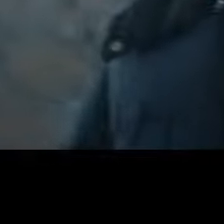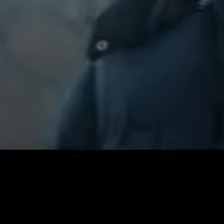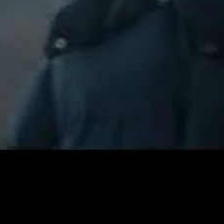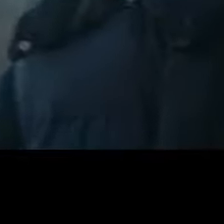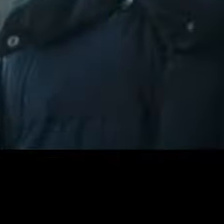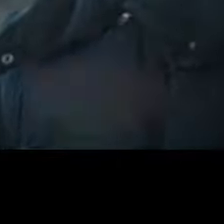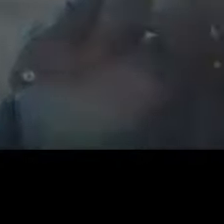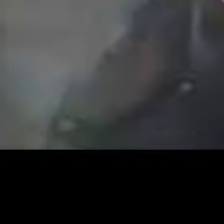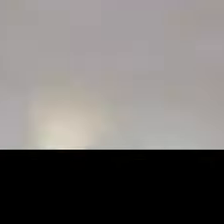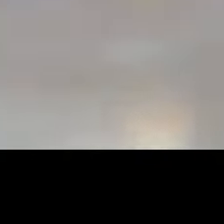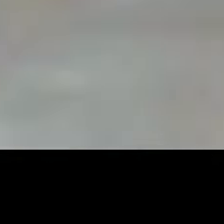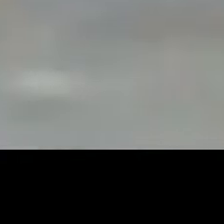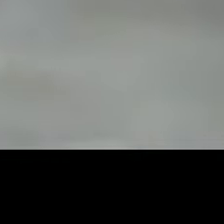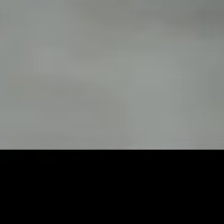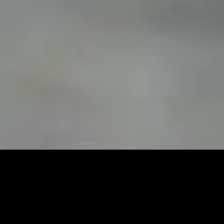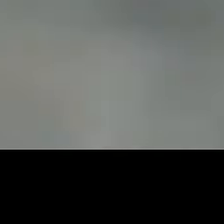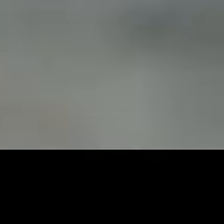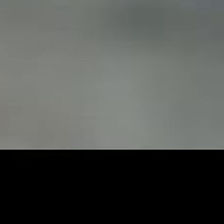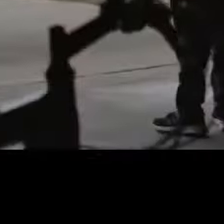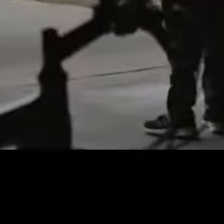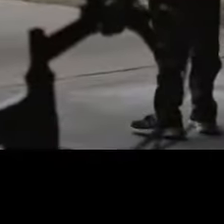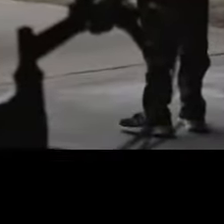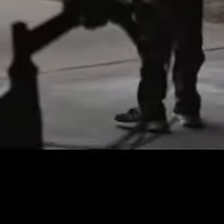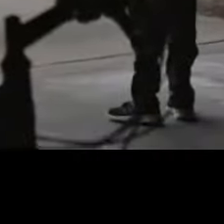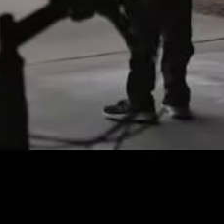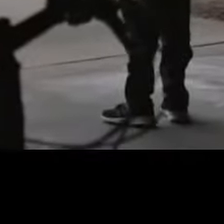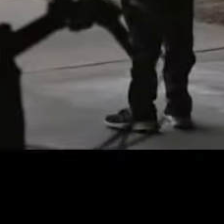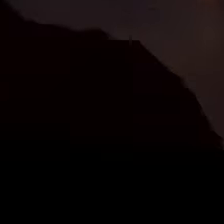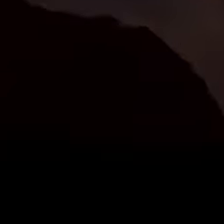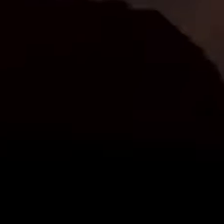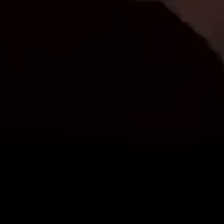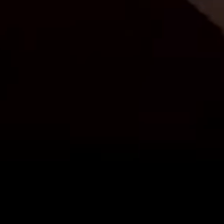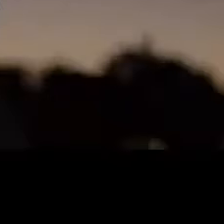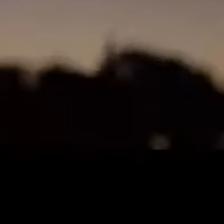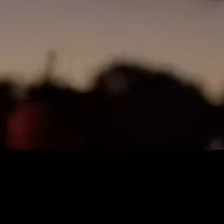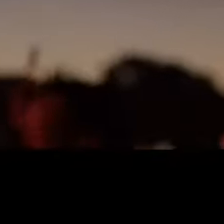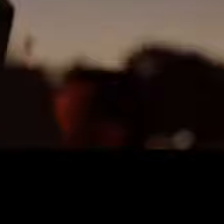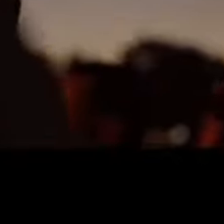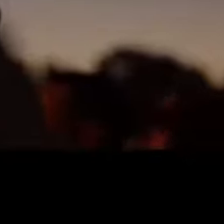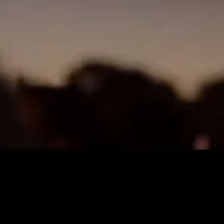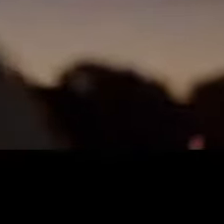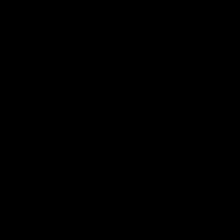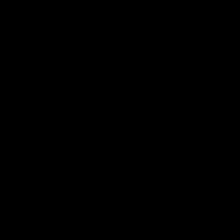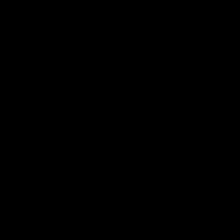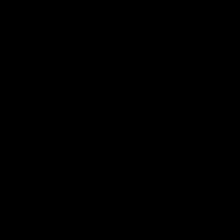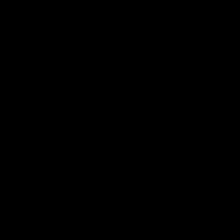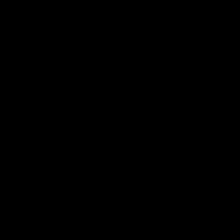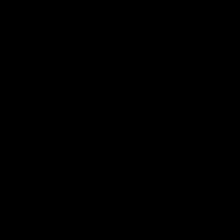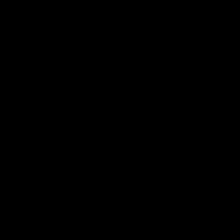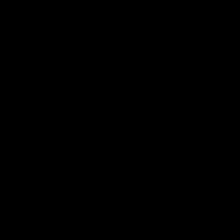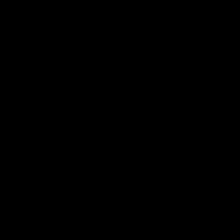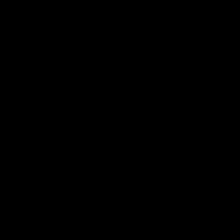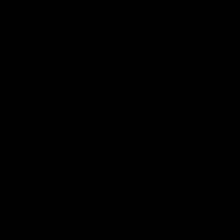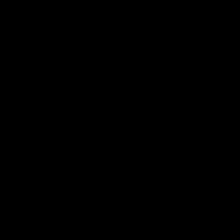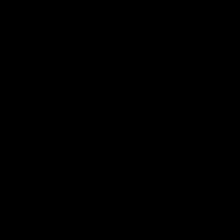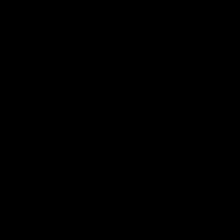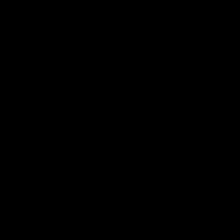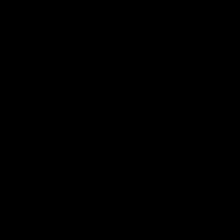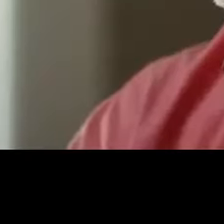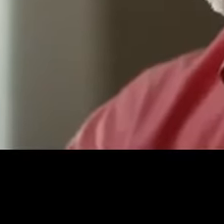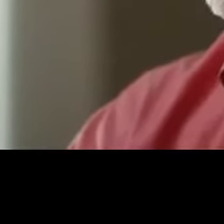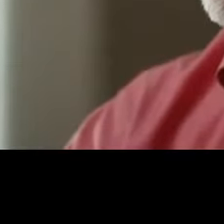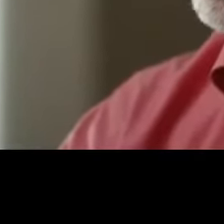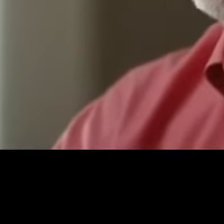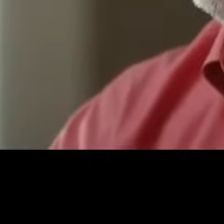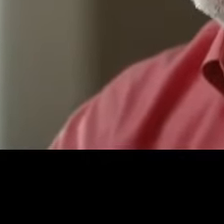We try to create experiences for our customers and our consumers. But there are times in our lives where experiences